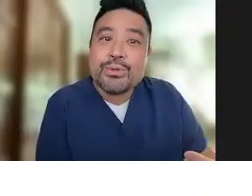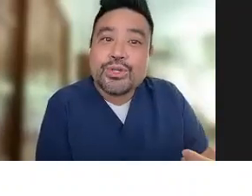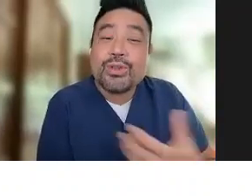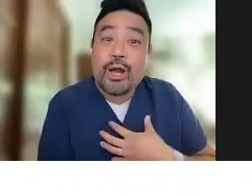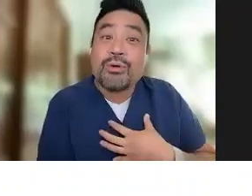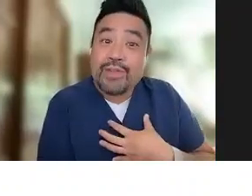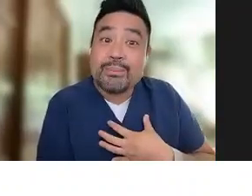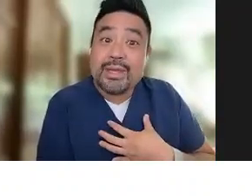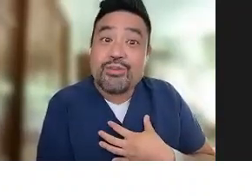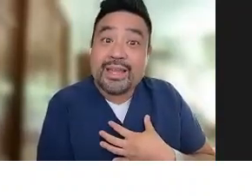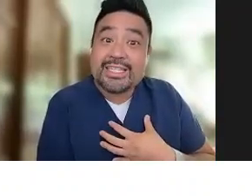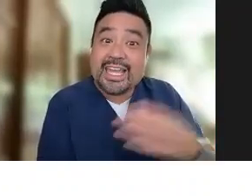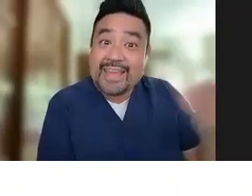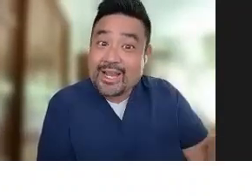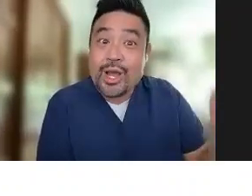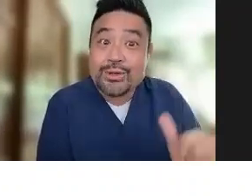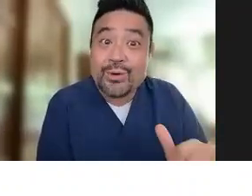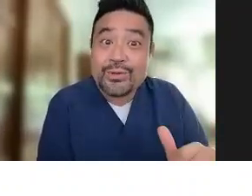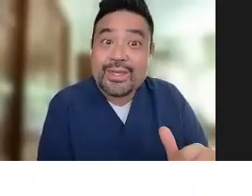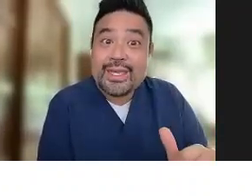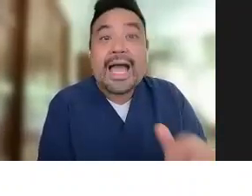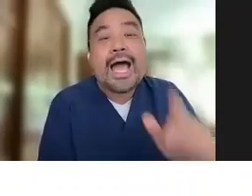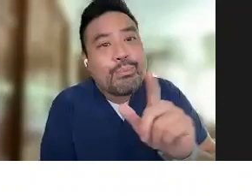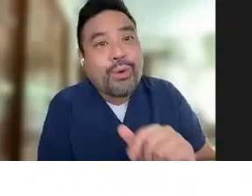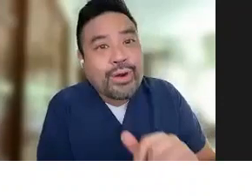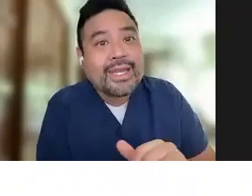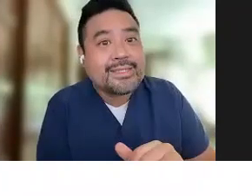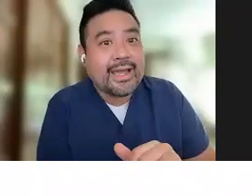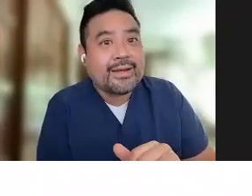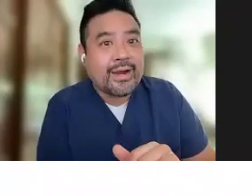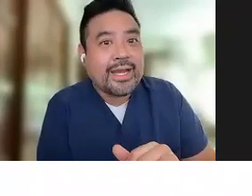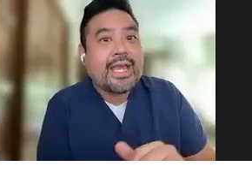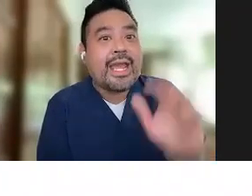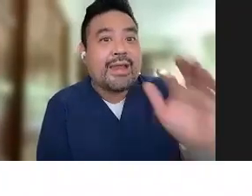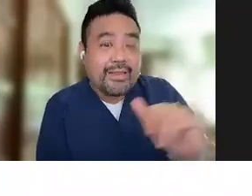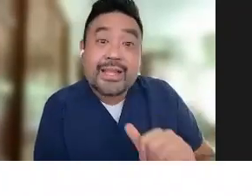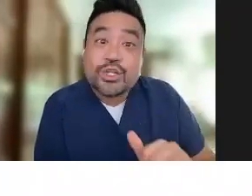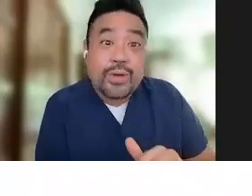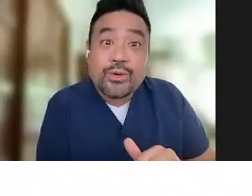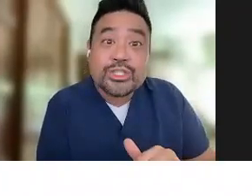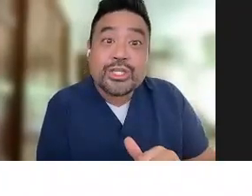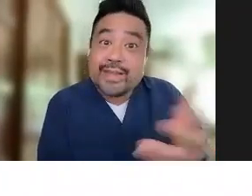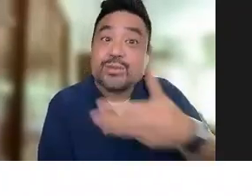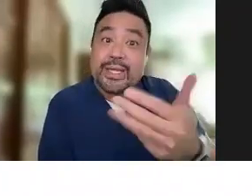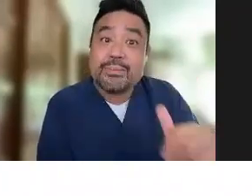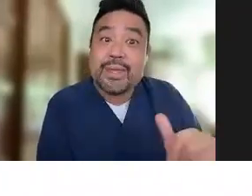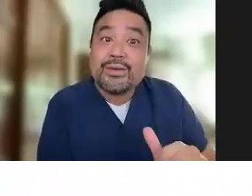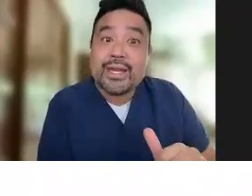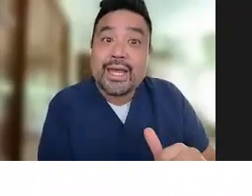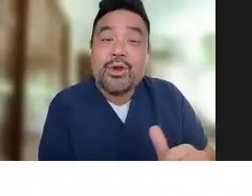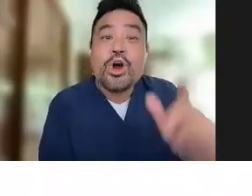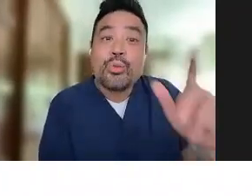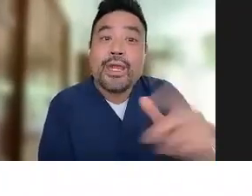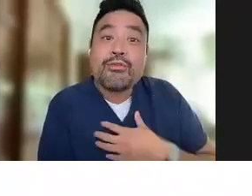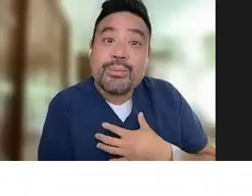get that booster, will it help prevent me from at least getting that common cold? How important is that, right? And I think that's a great question. And that's what's being debated